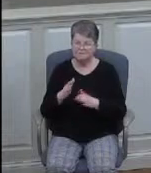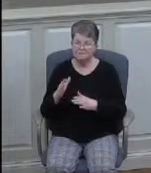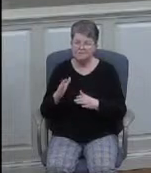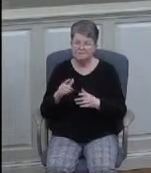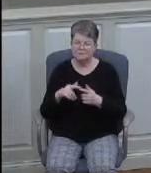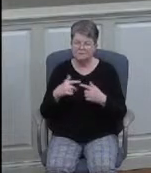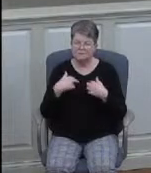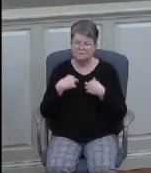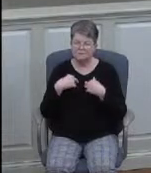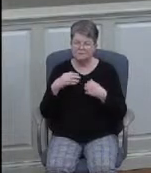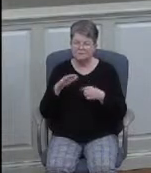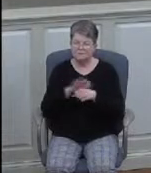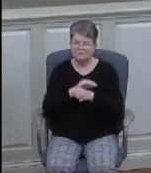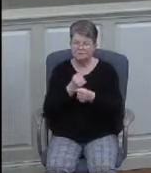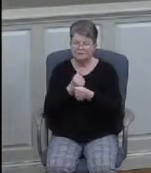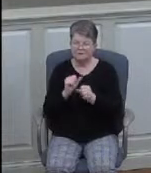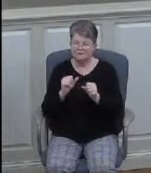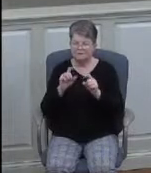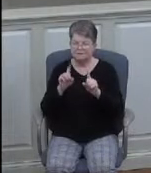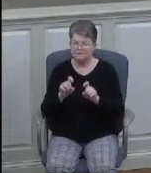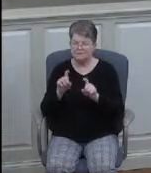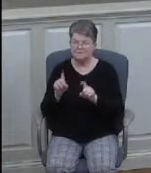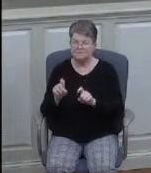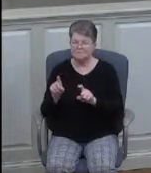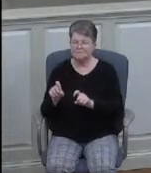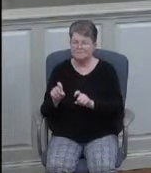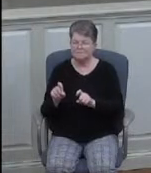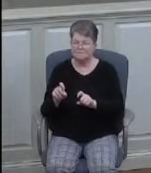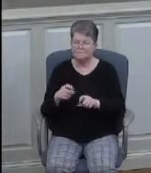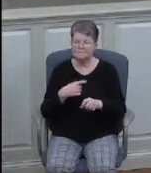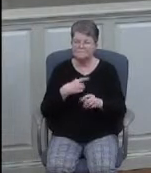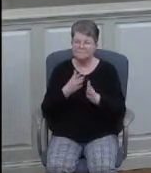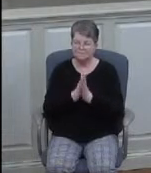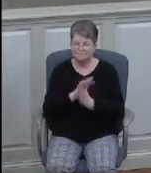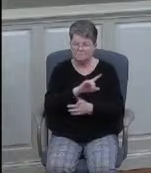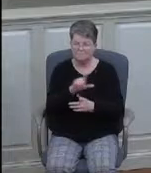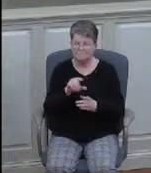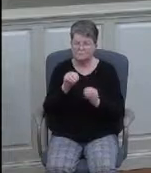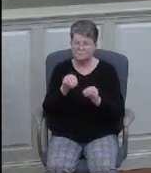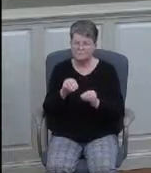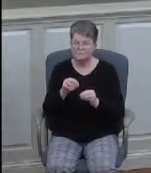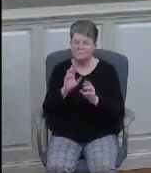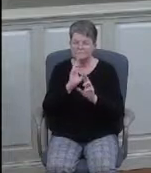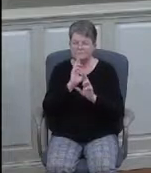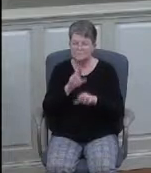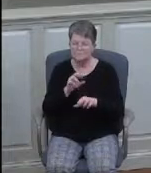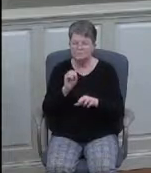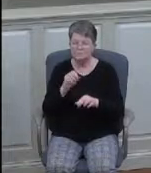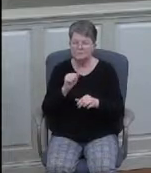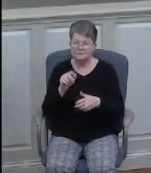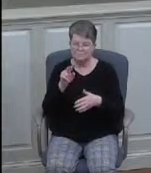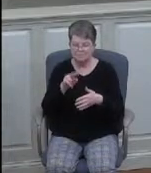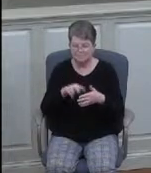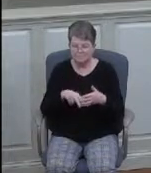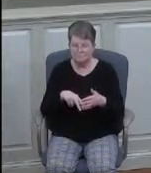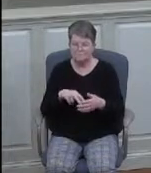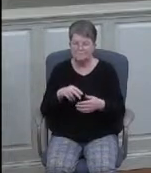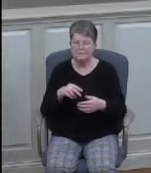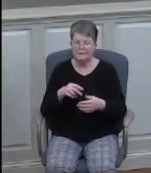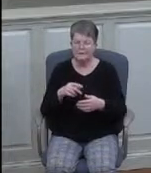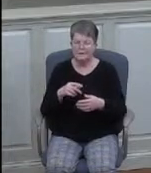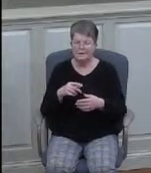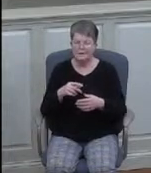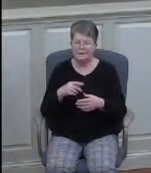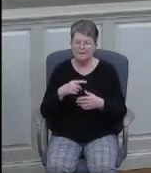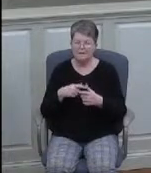to have a full safety assessment done in the city. I've asked them to put together a report for us so we would look at it. And then what we'll be doing at